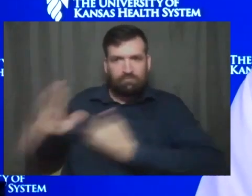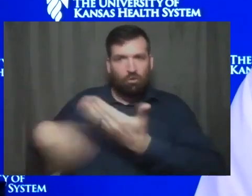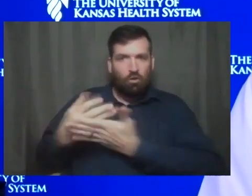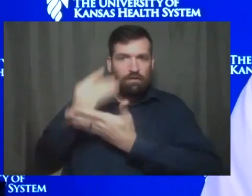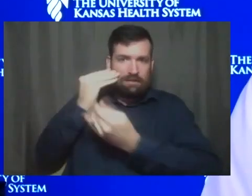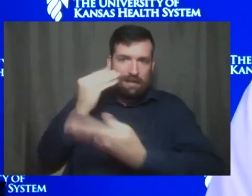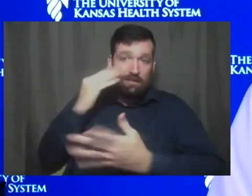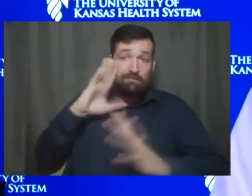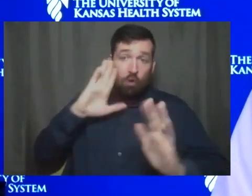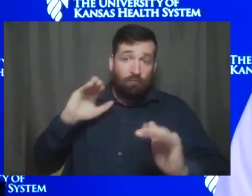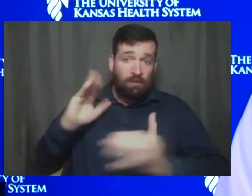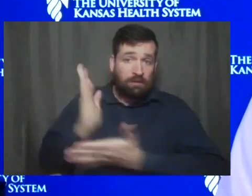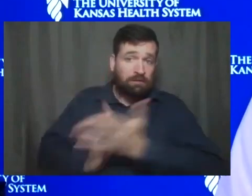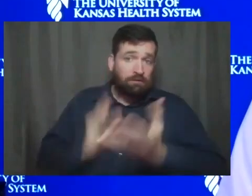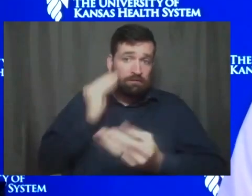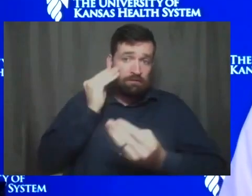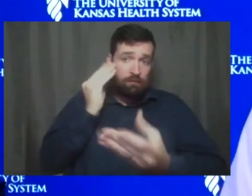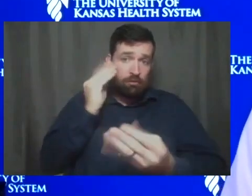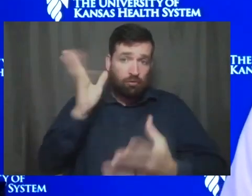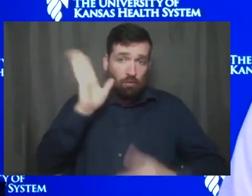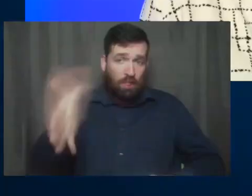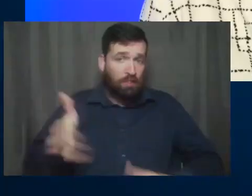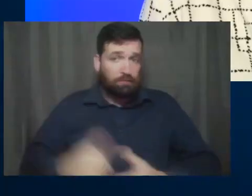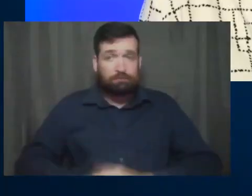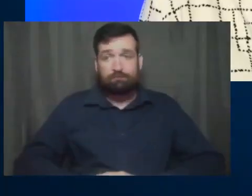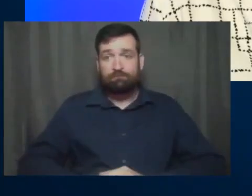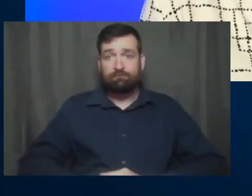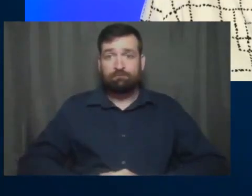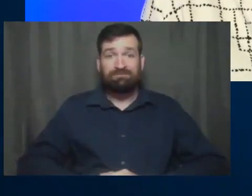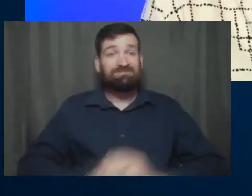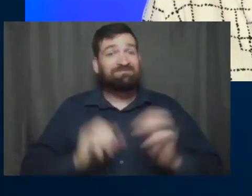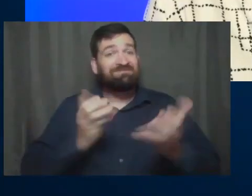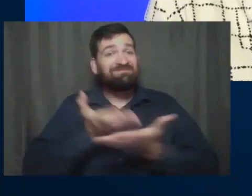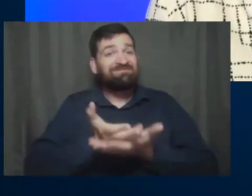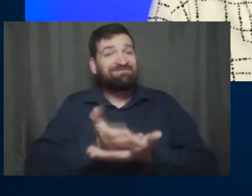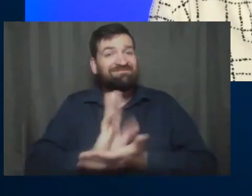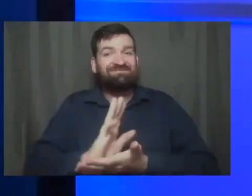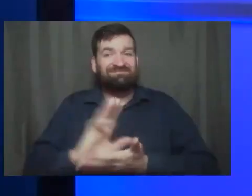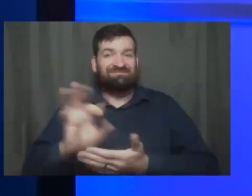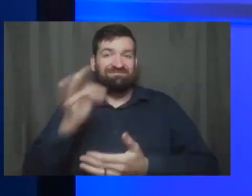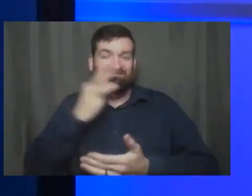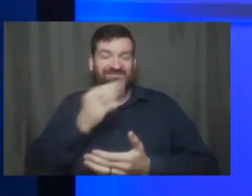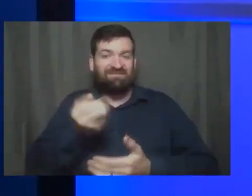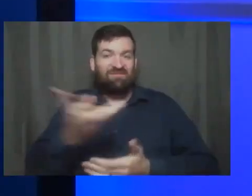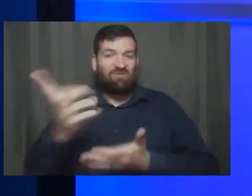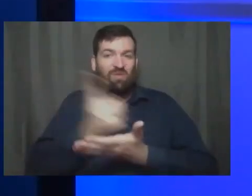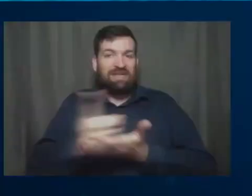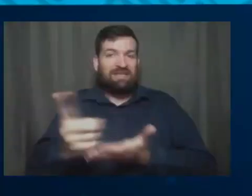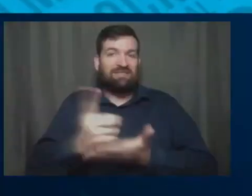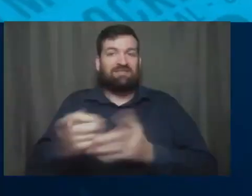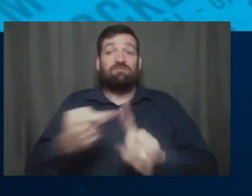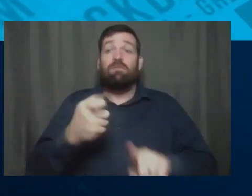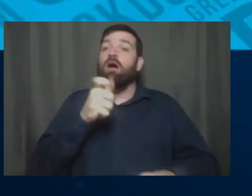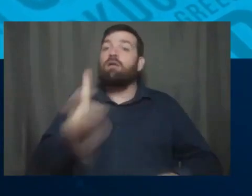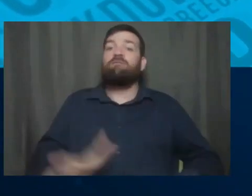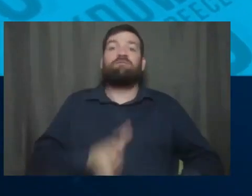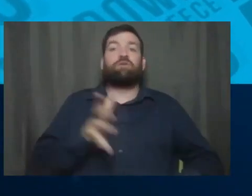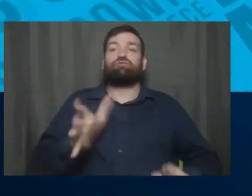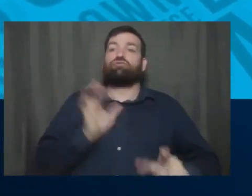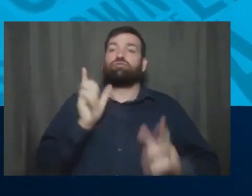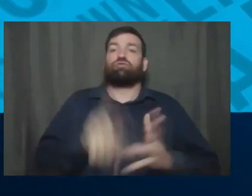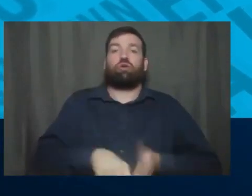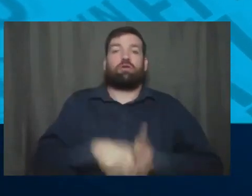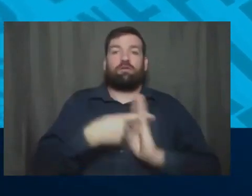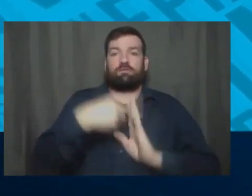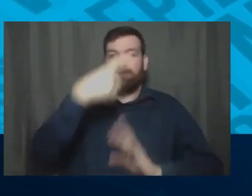some information for that soon as well. All right, well, we are just weeks away from the unofficial start of summer, and it's hard to believe, but some people are